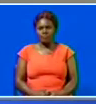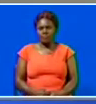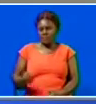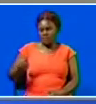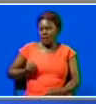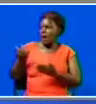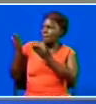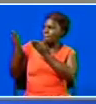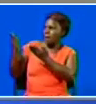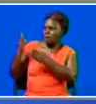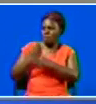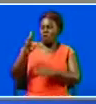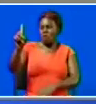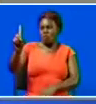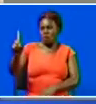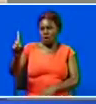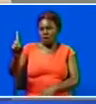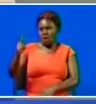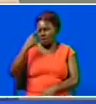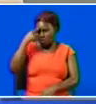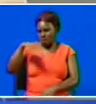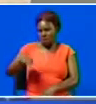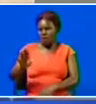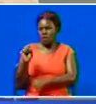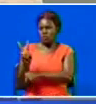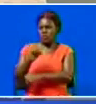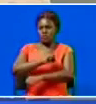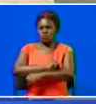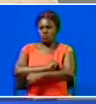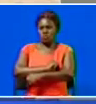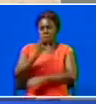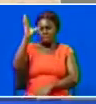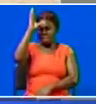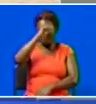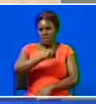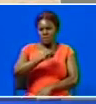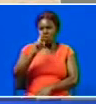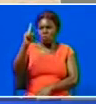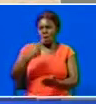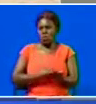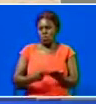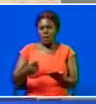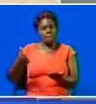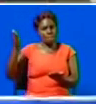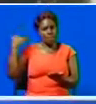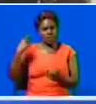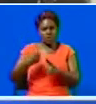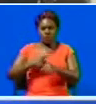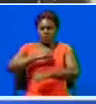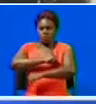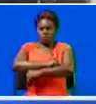Saadia Eden Mohammed, a Form 1 student at Ngara Girls High School in Nairobi, went missing nearly a week ago from the learning